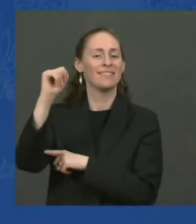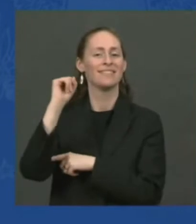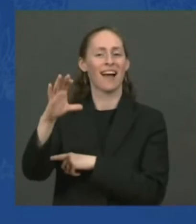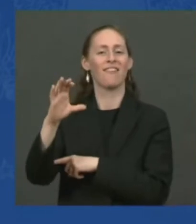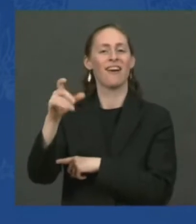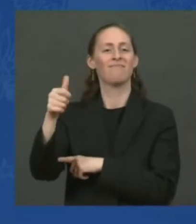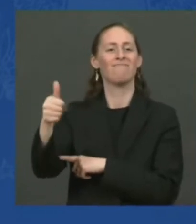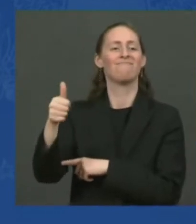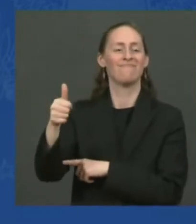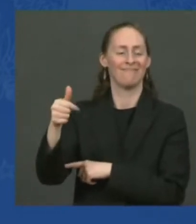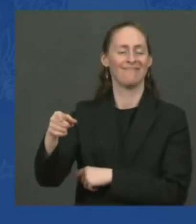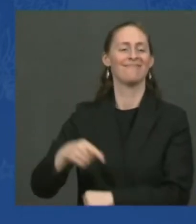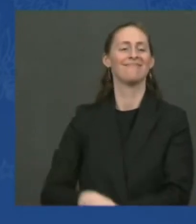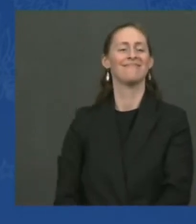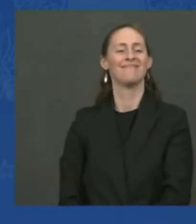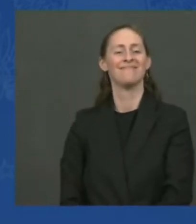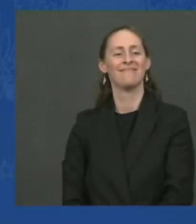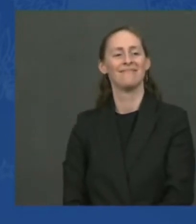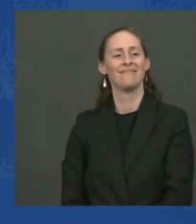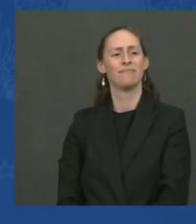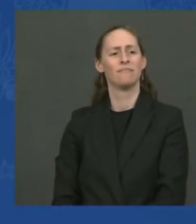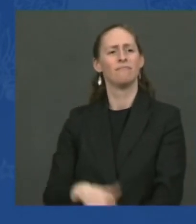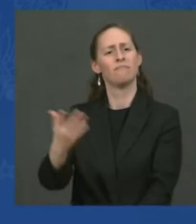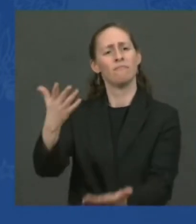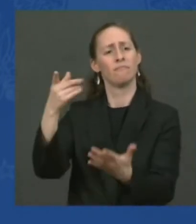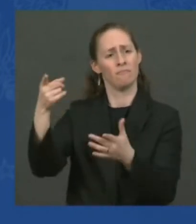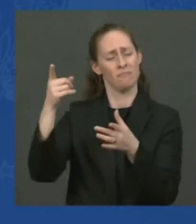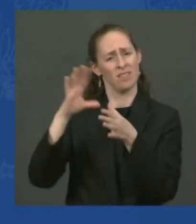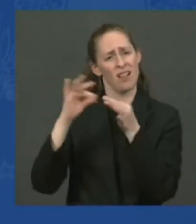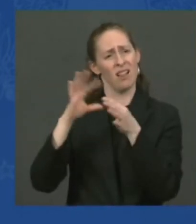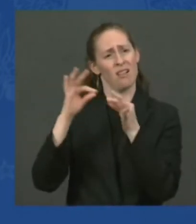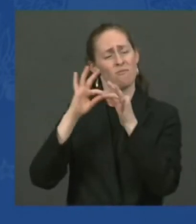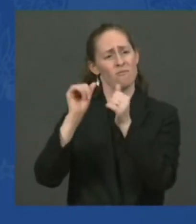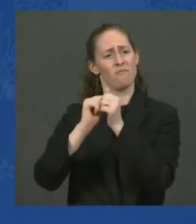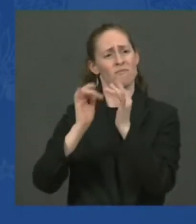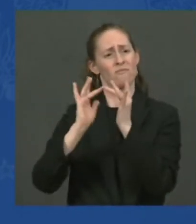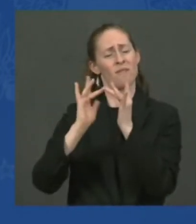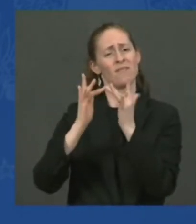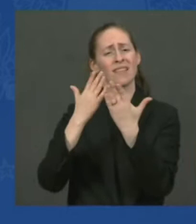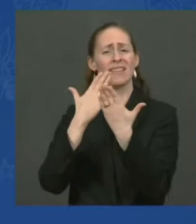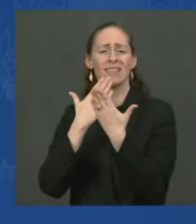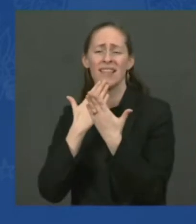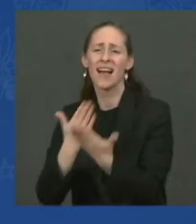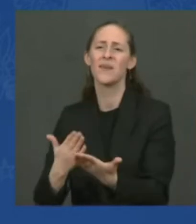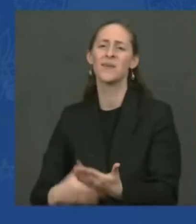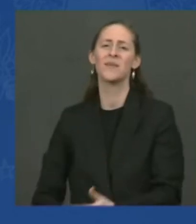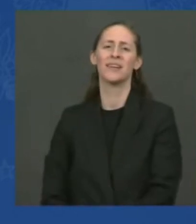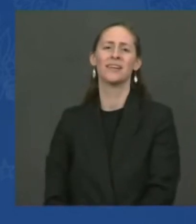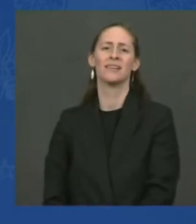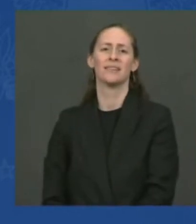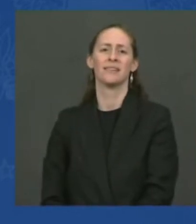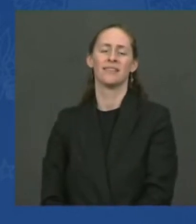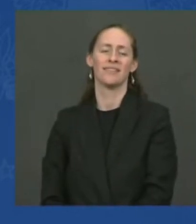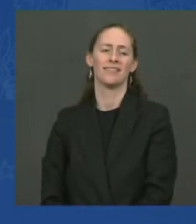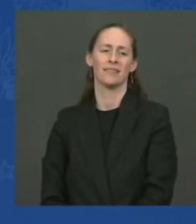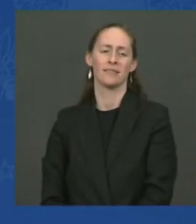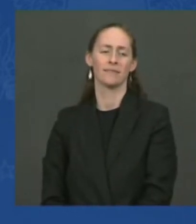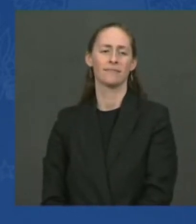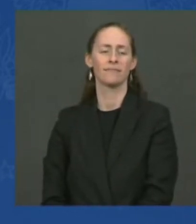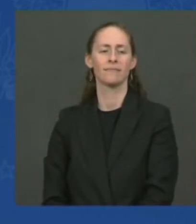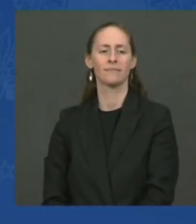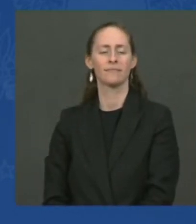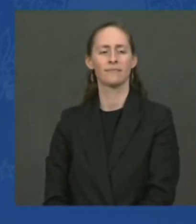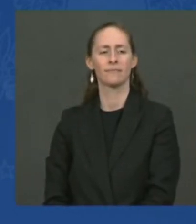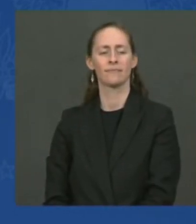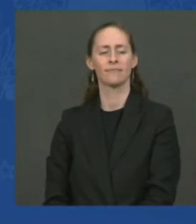broadband especially, but among other things. Thank you, Mr. Clyburn, for your leadership and all of that. May I just say and associate myself with